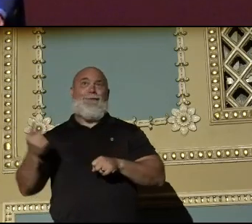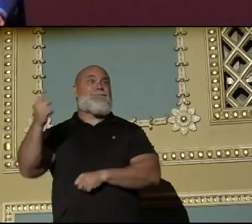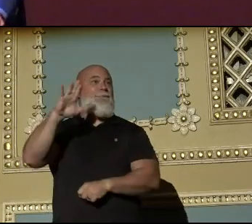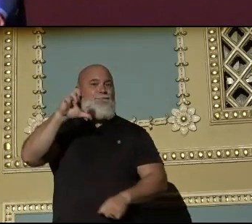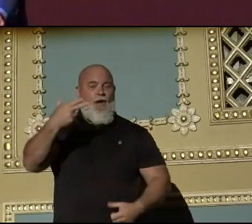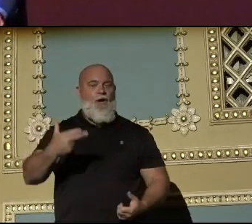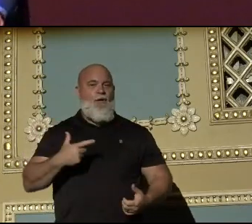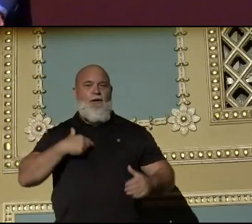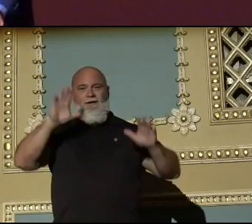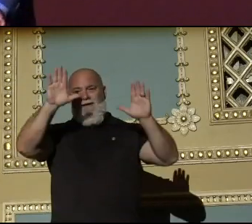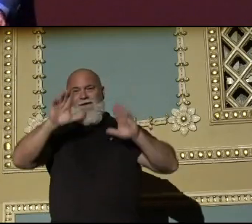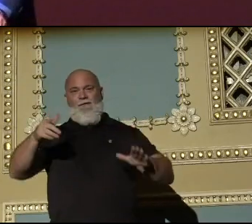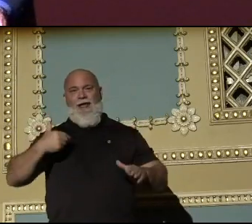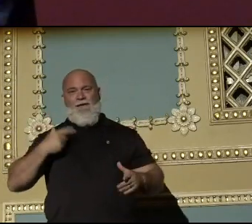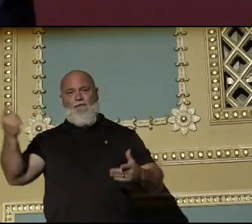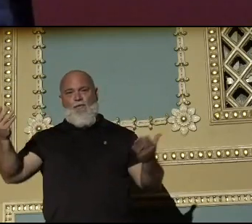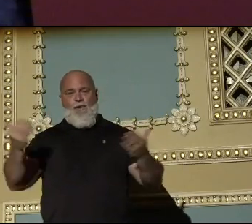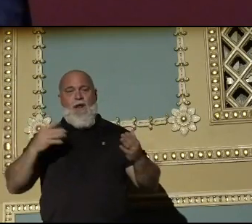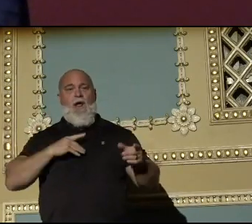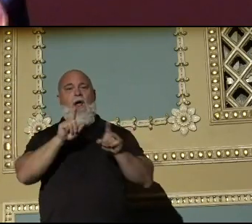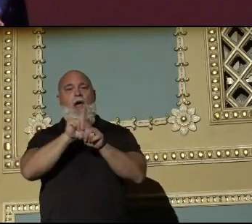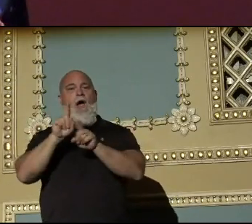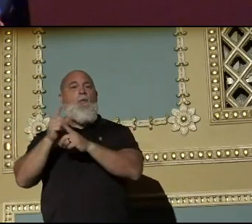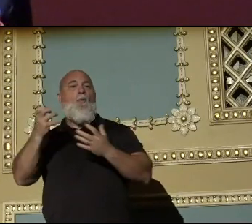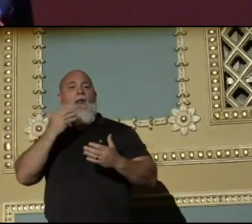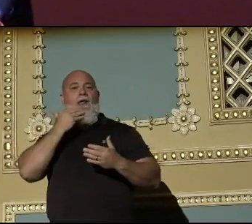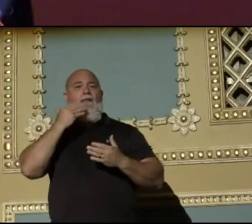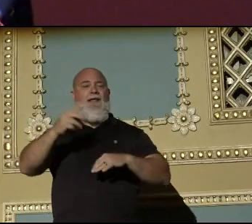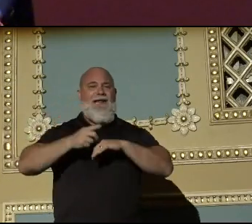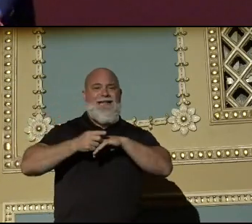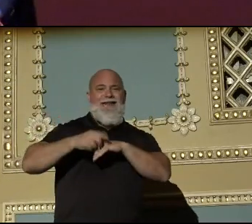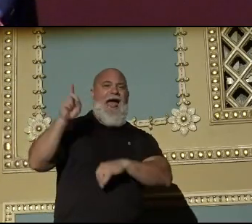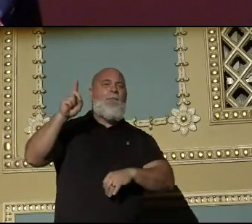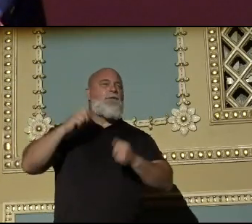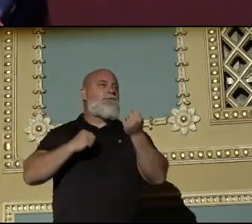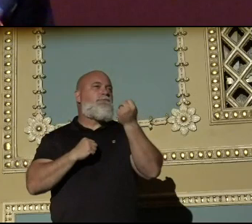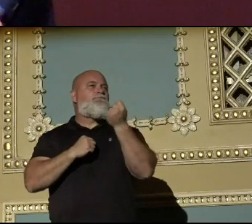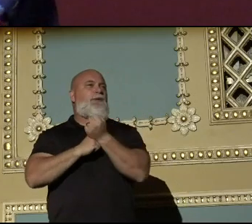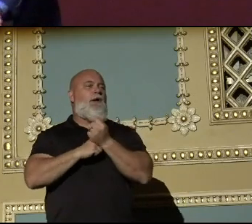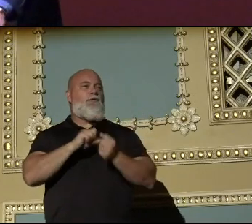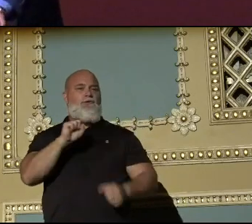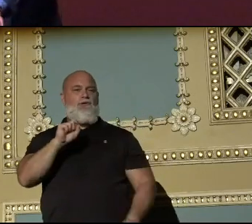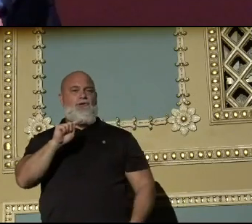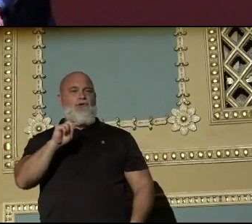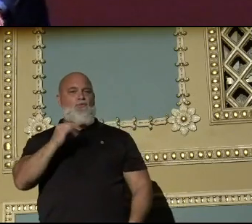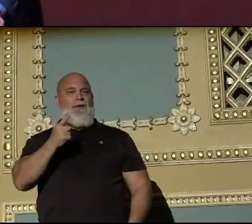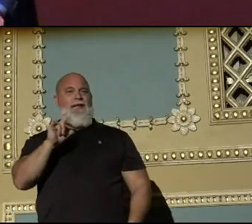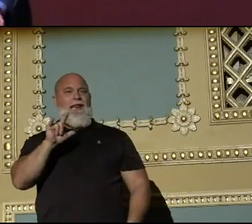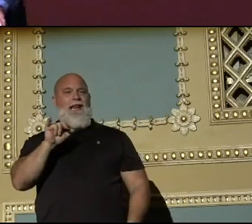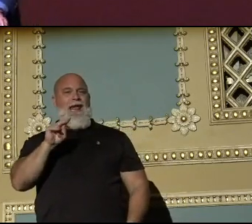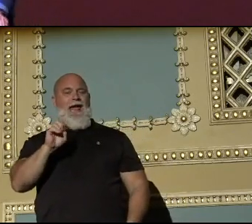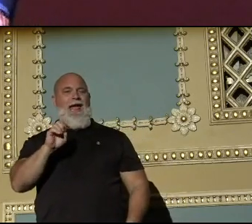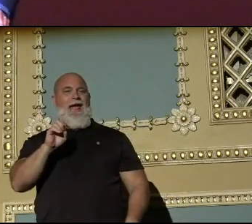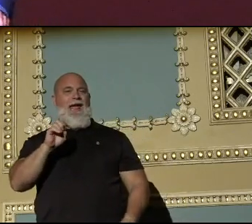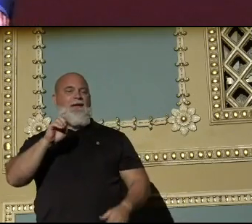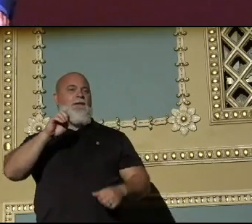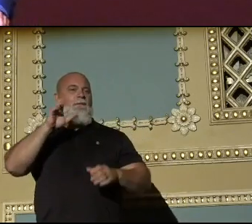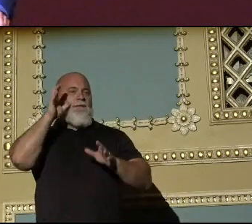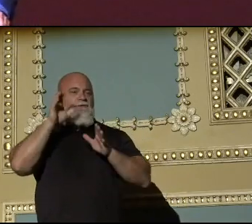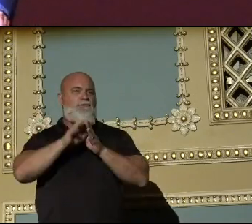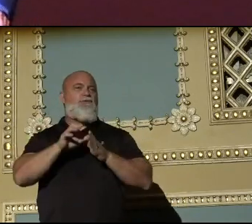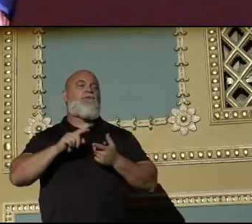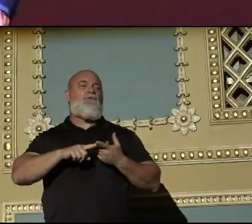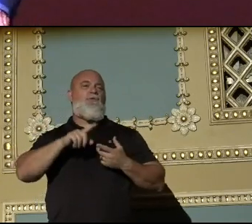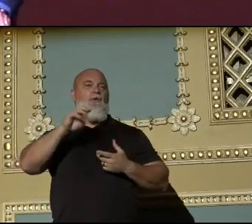Yeah, we're so grateful to have you here. I also want to thank our diamond sponsors, Stringline Motion Pictures, Bergen